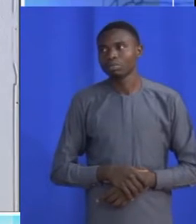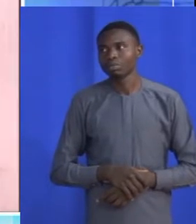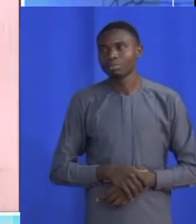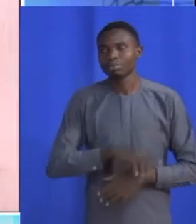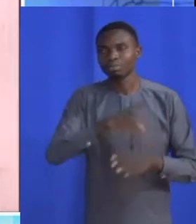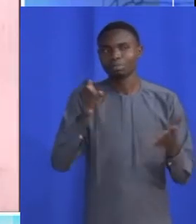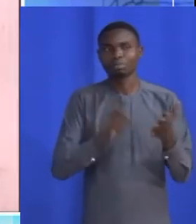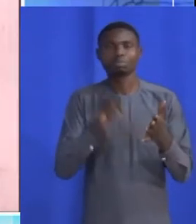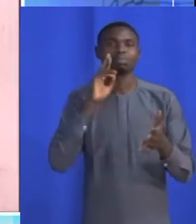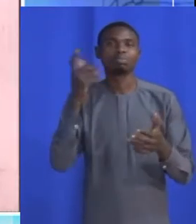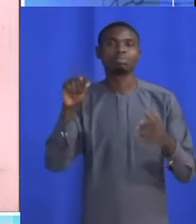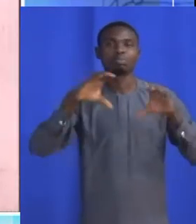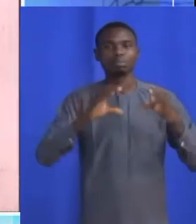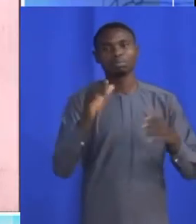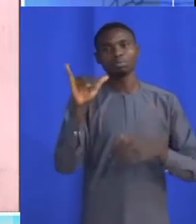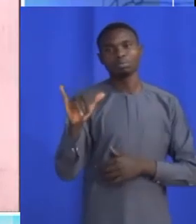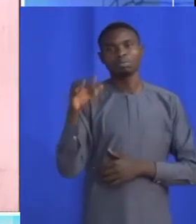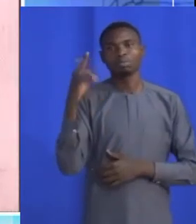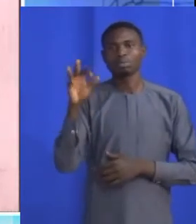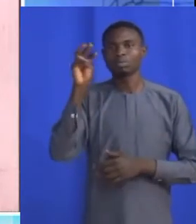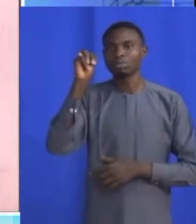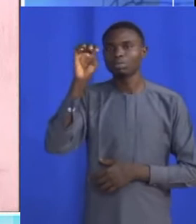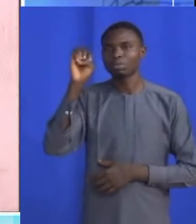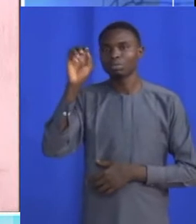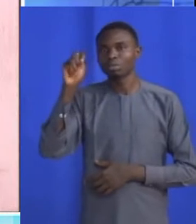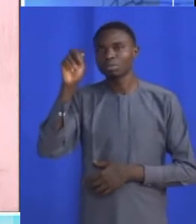that individual citizens